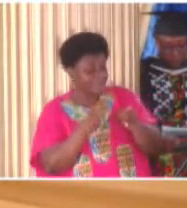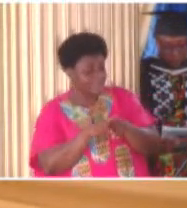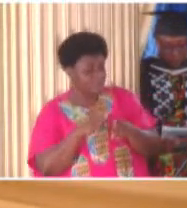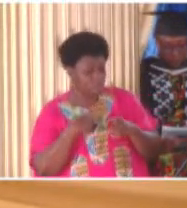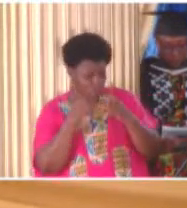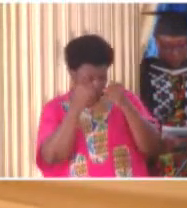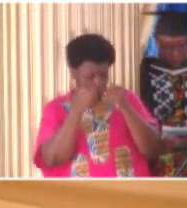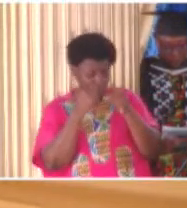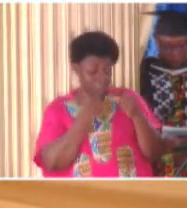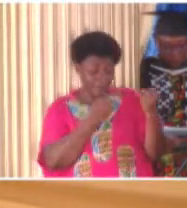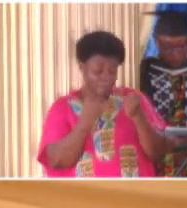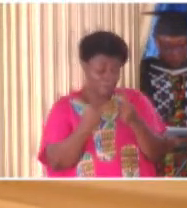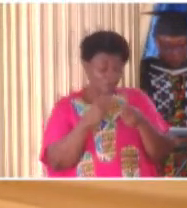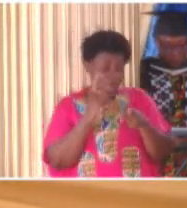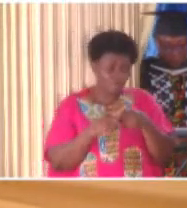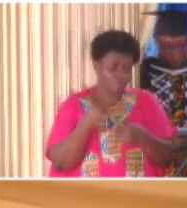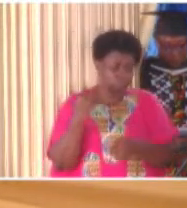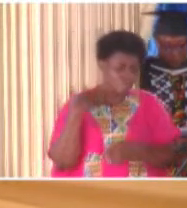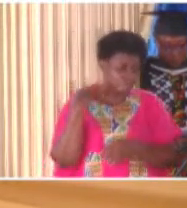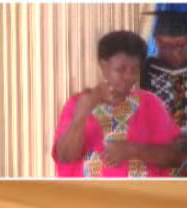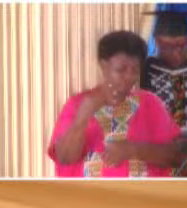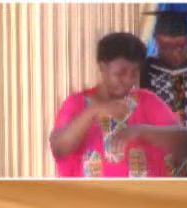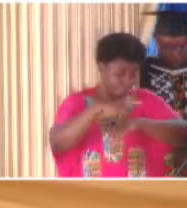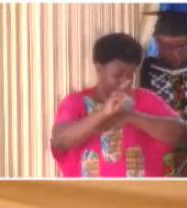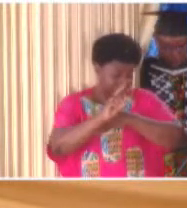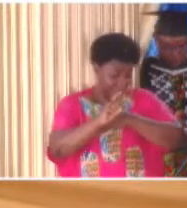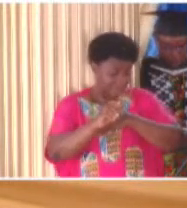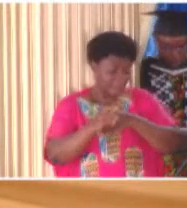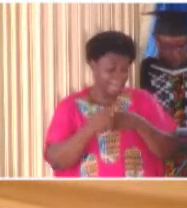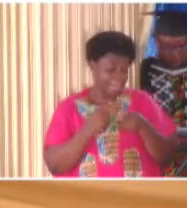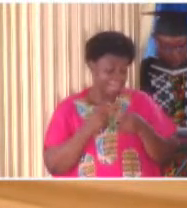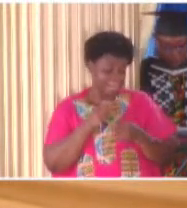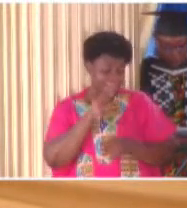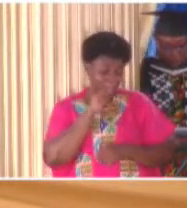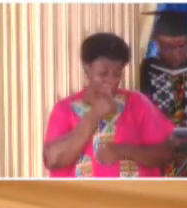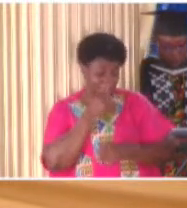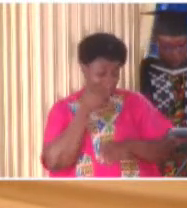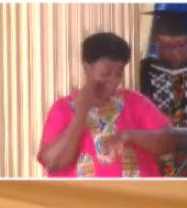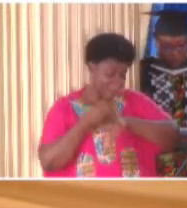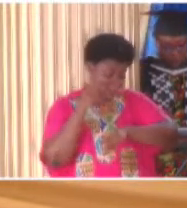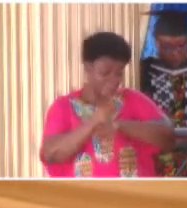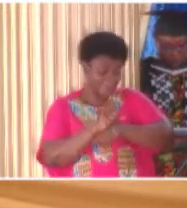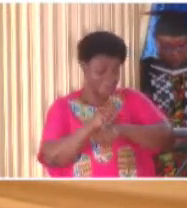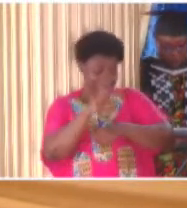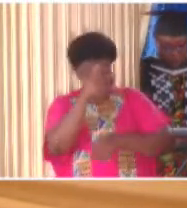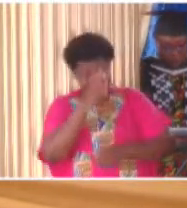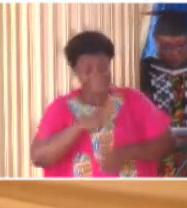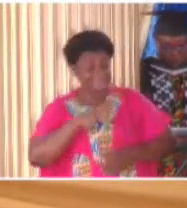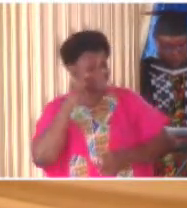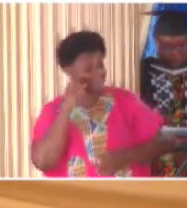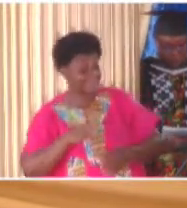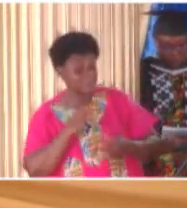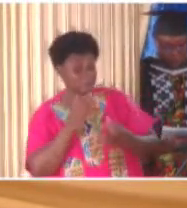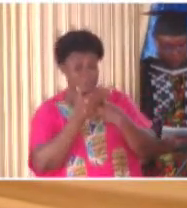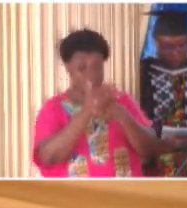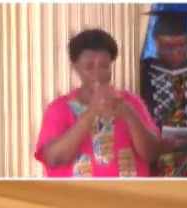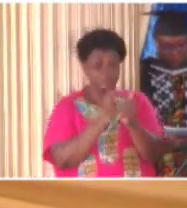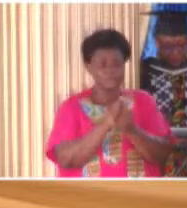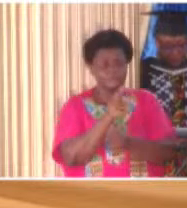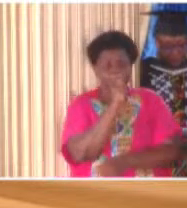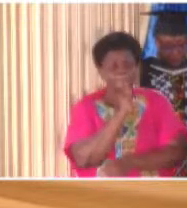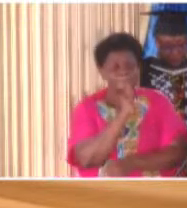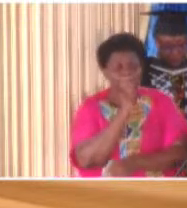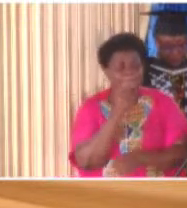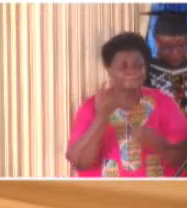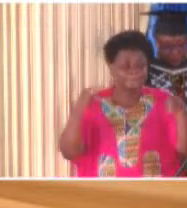power of dedication, persistence, and hard work. Ladies and gentlemen, to share with us the secret of her